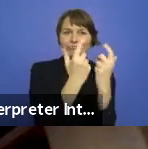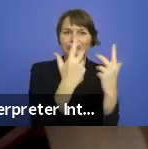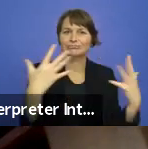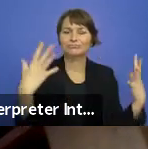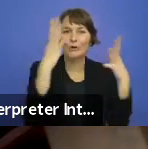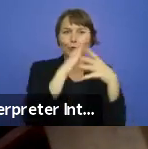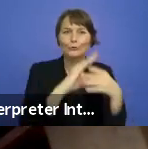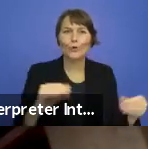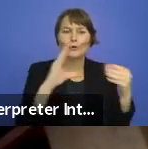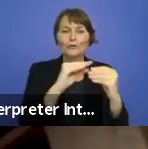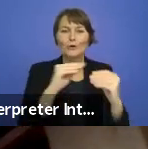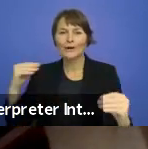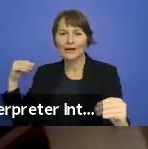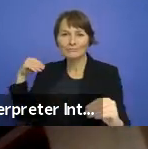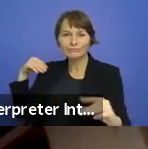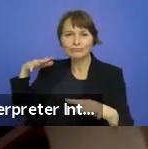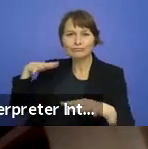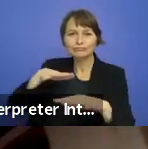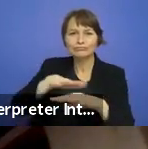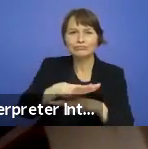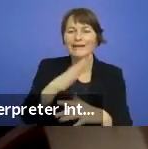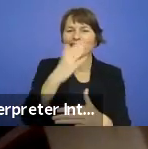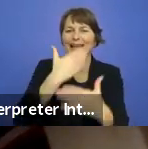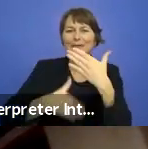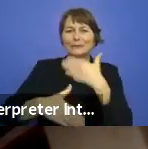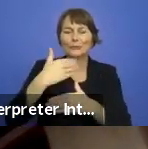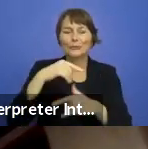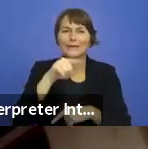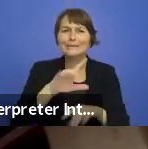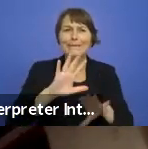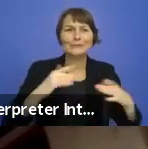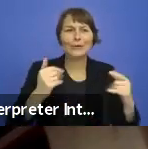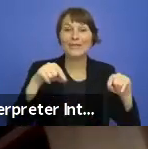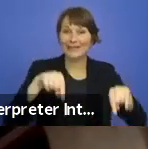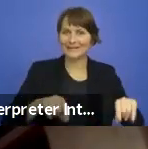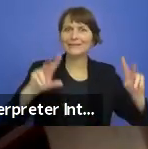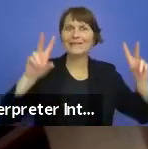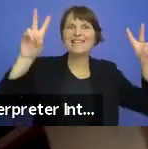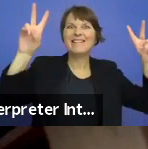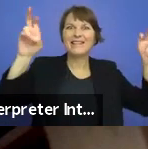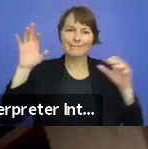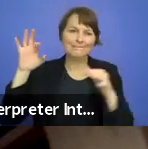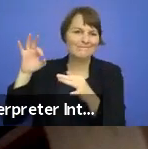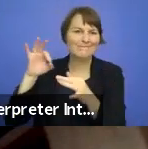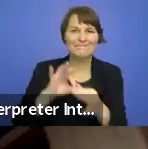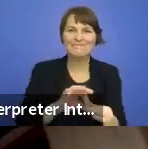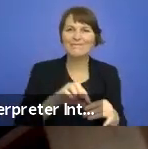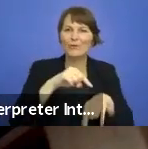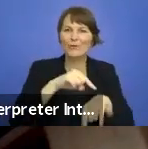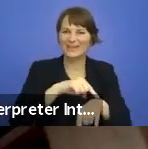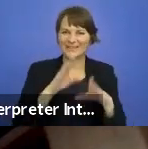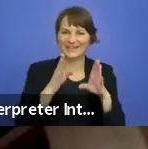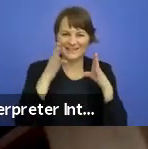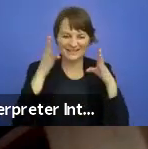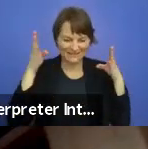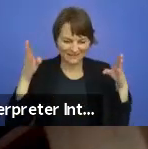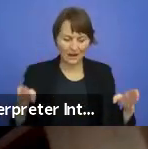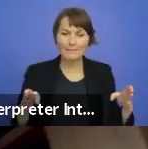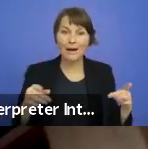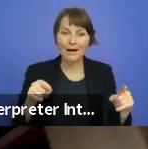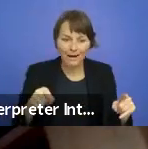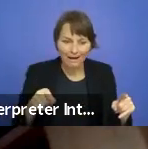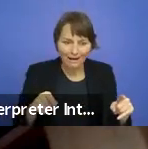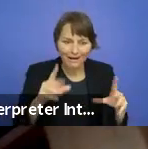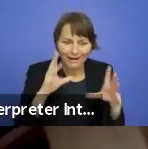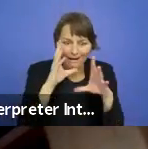exist simultaneously. It seemed to perfectly encapsulate the themes of the season and I immediately fell in love with the impossible task of directing